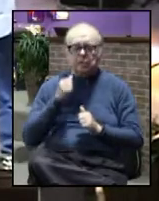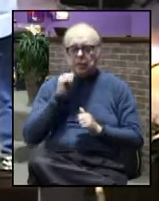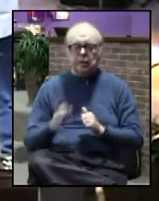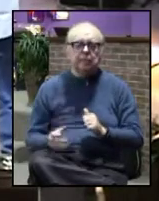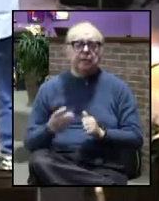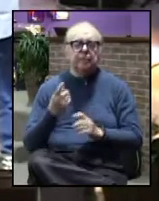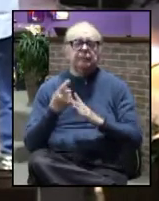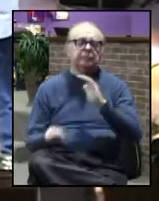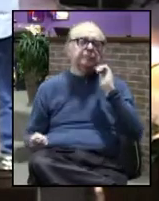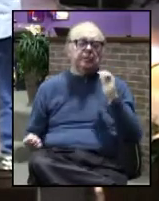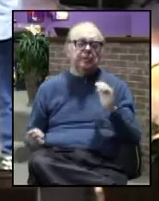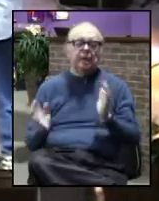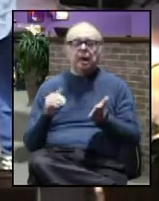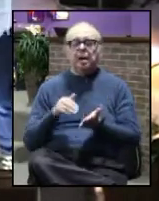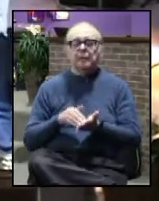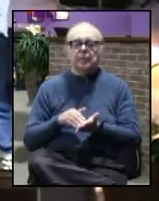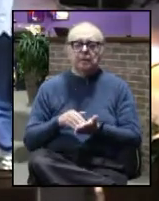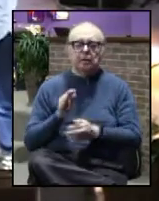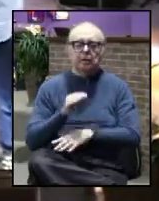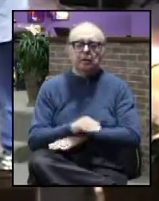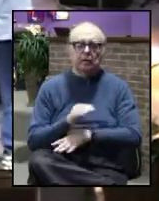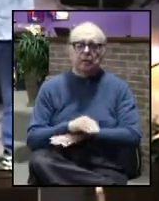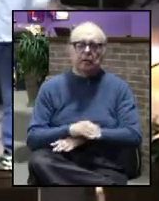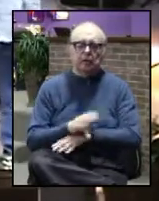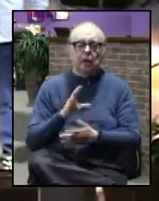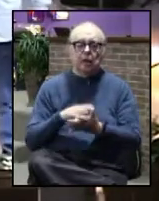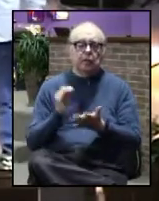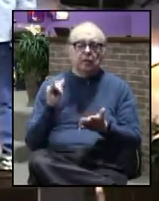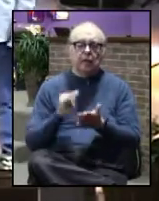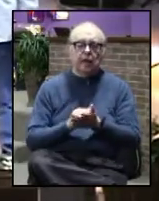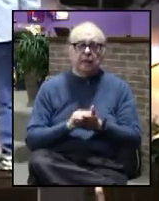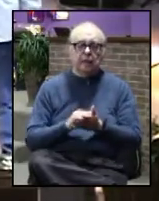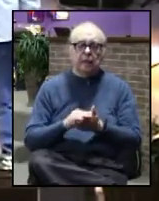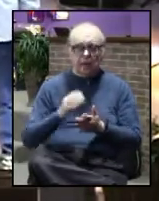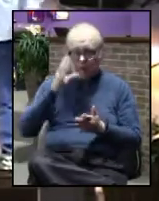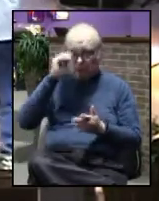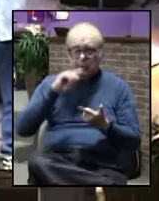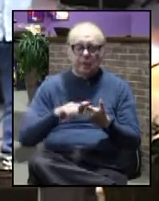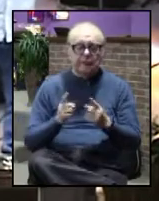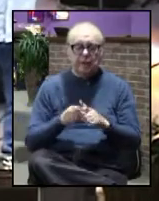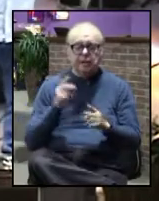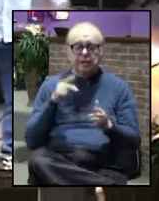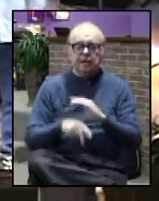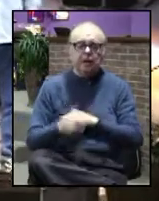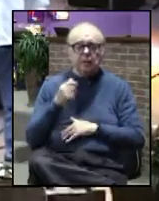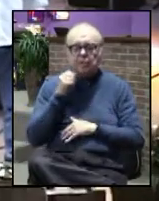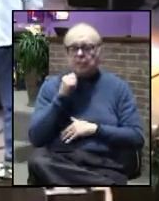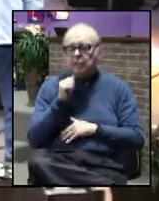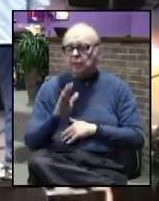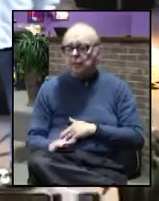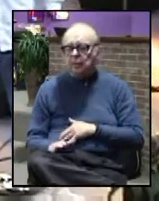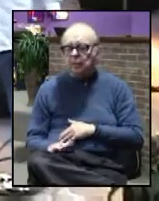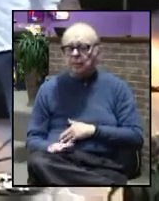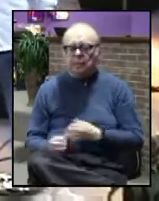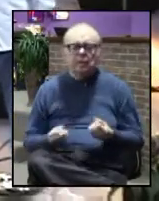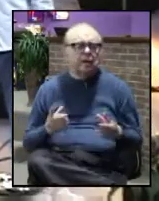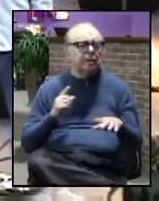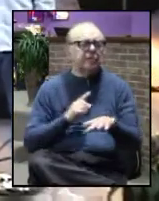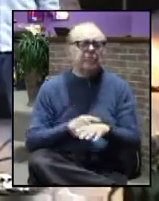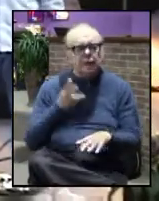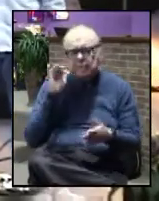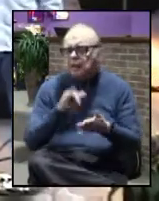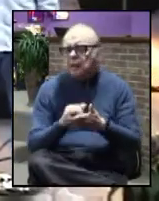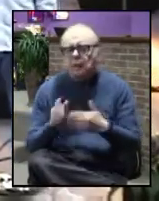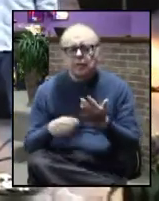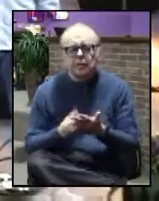just disappeared in the middle of the night. Come to find out the boyfriend killed her. How many stories have you heard like that? Multitudes of